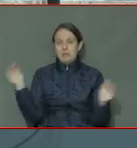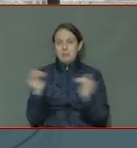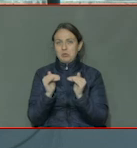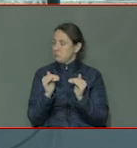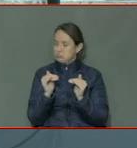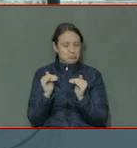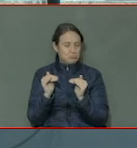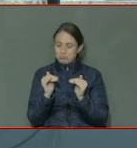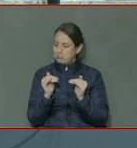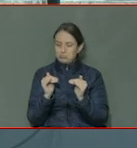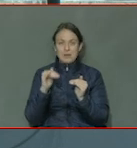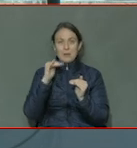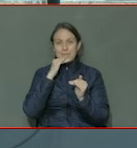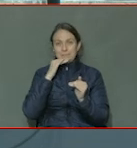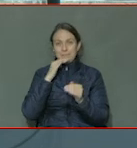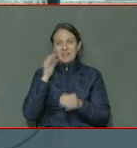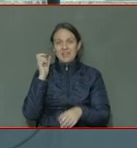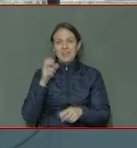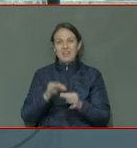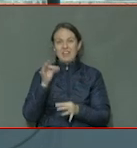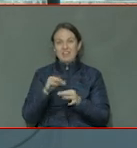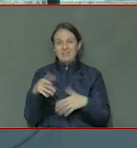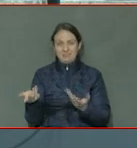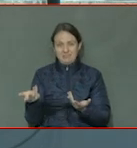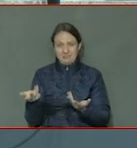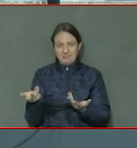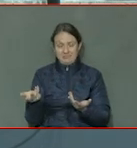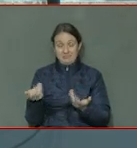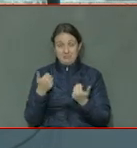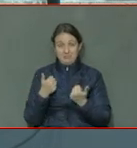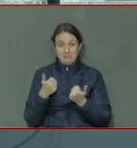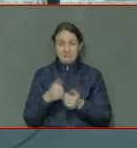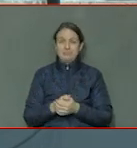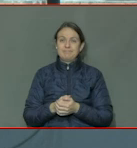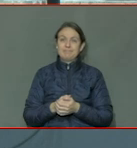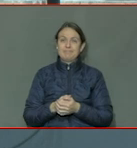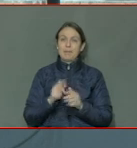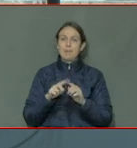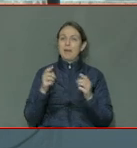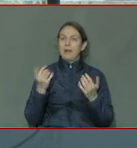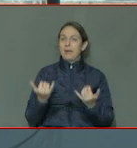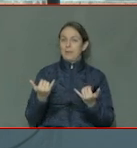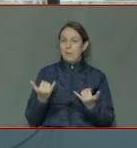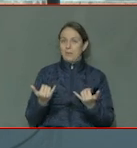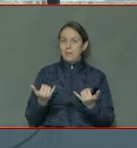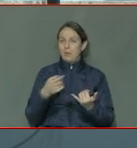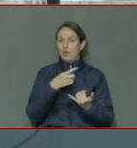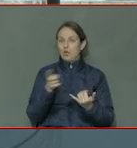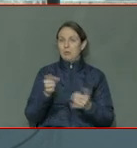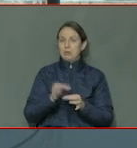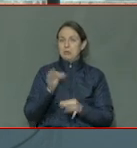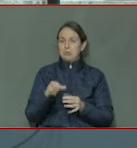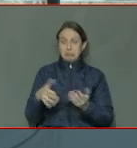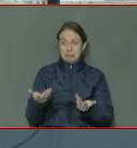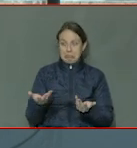you want to guess inelastic. Okay, but now, if you just guessed inelastic and you